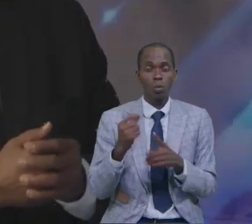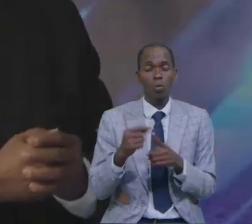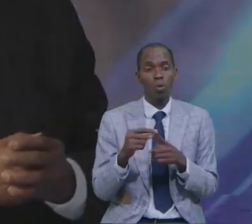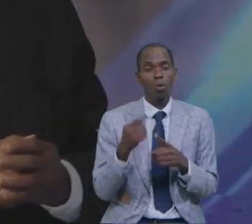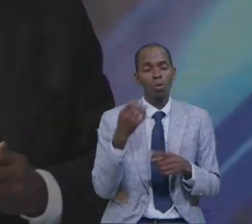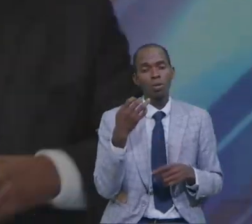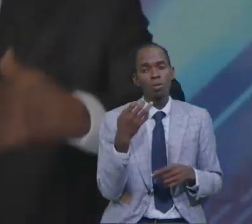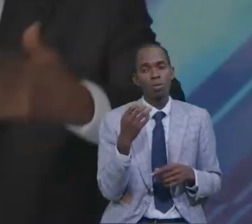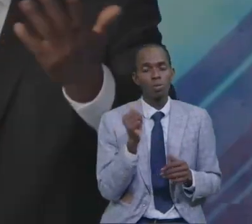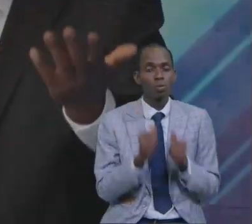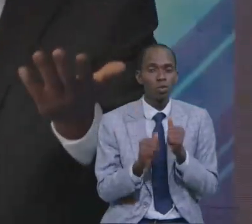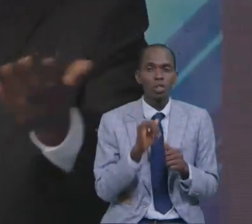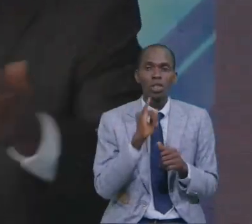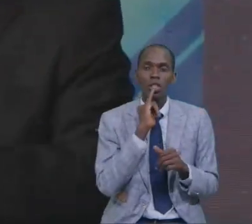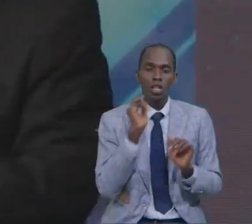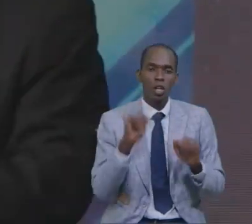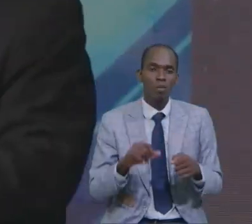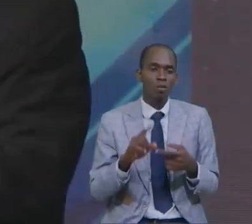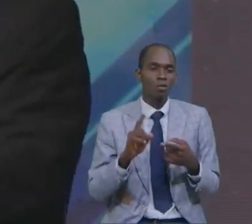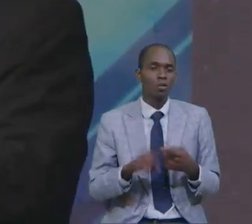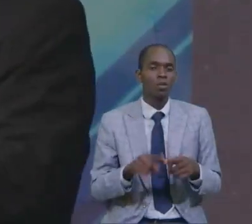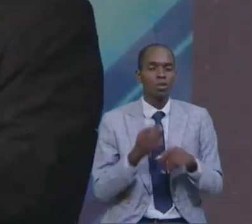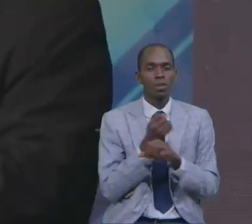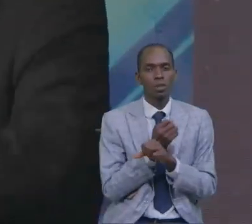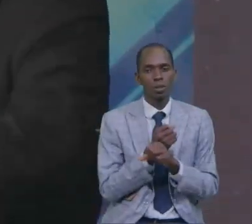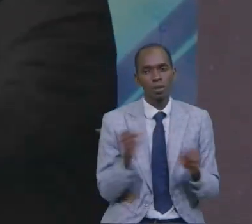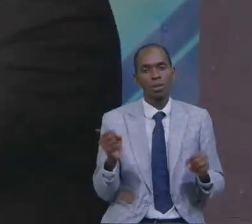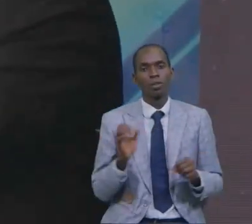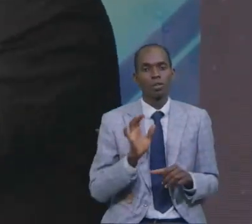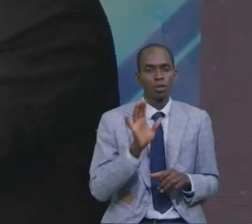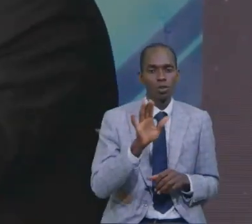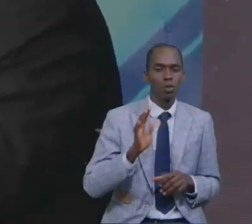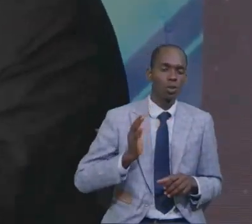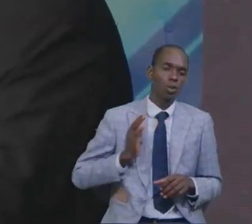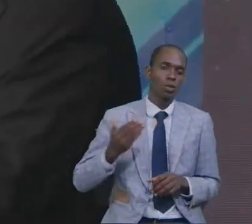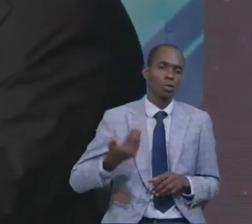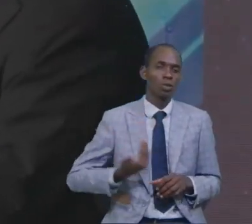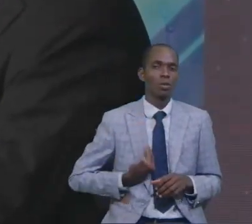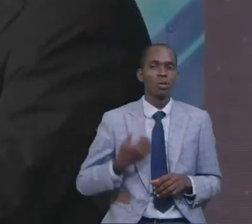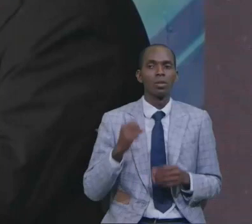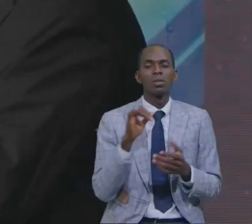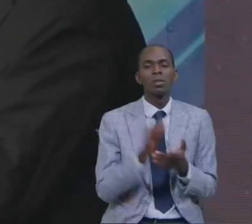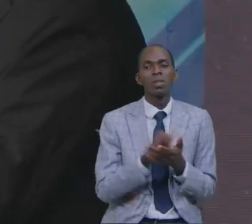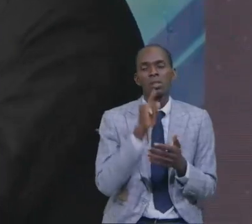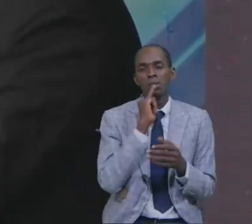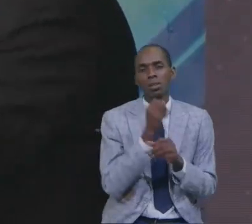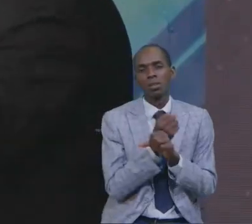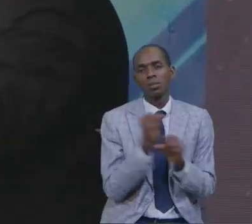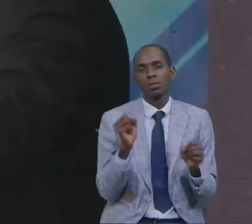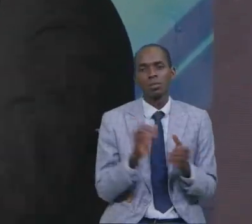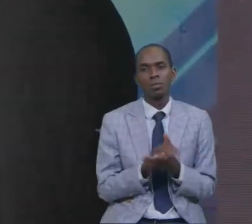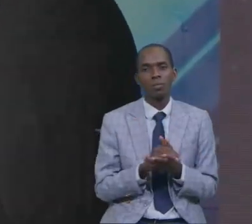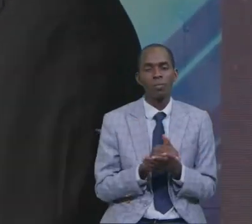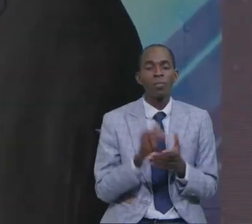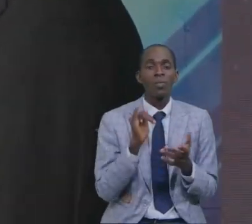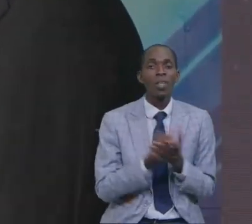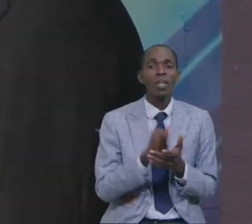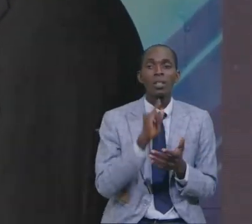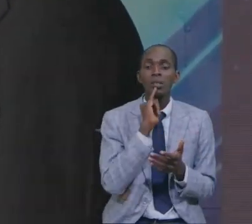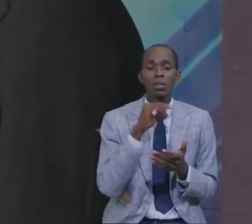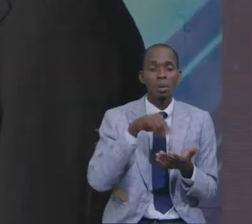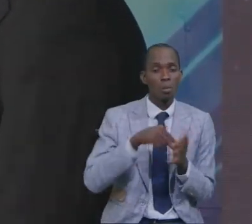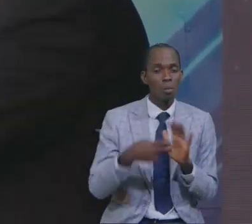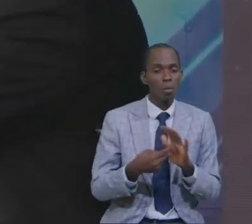salvation. That's the meaning of salvation. That's the outcome of salvation. That's the experience